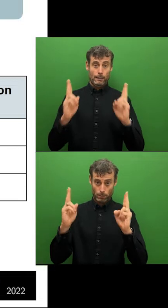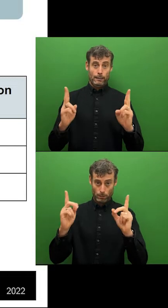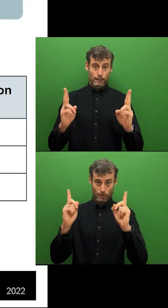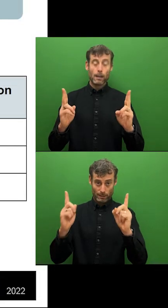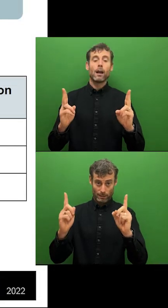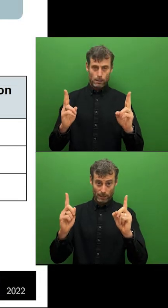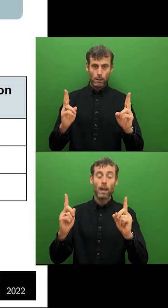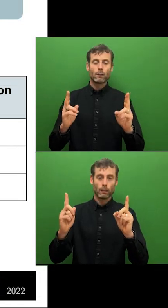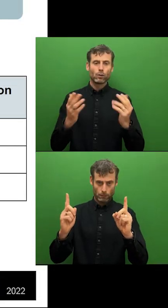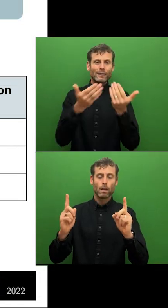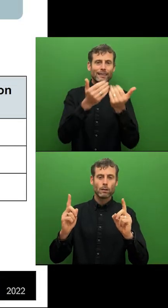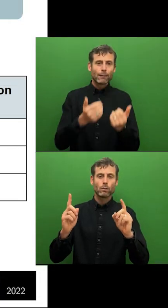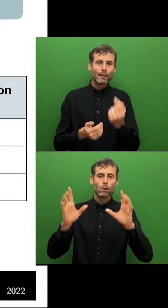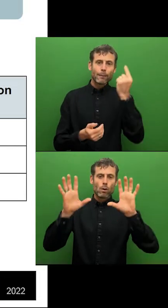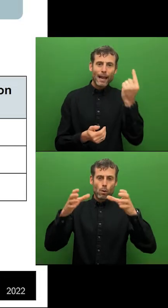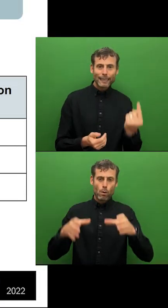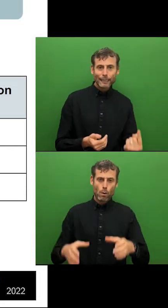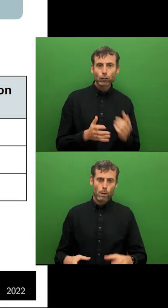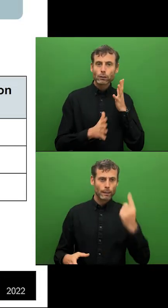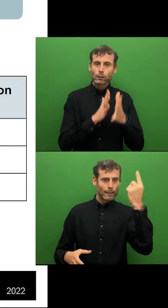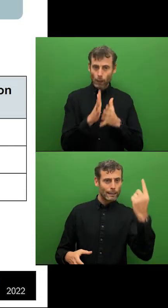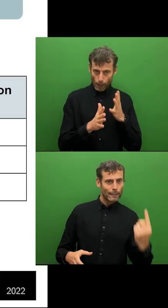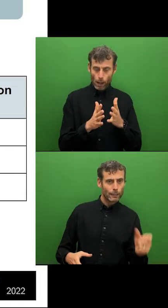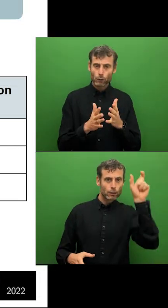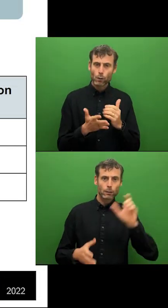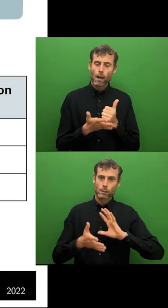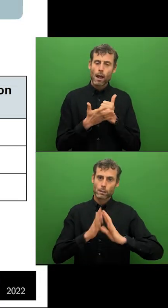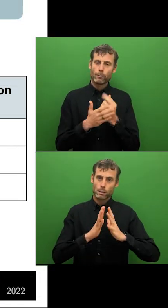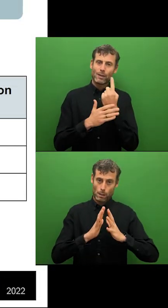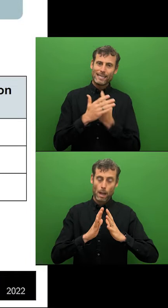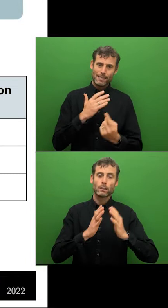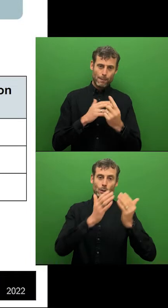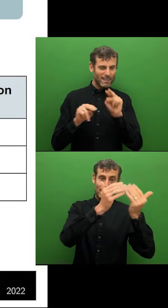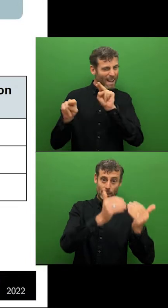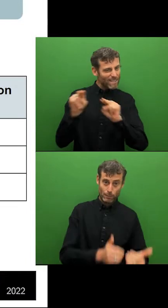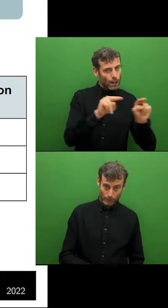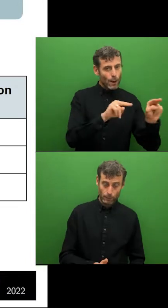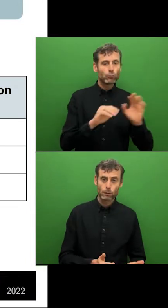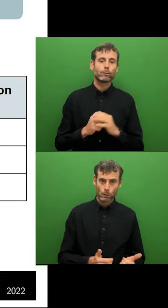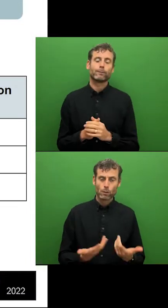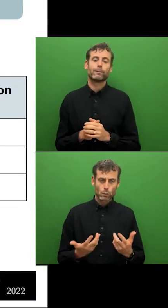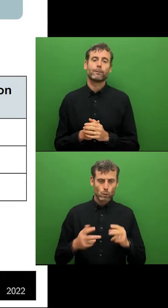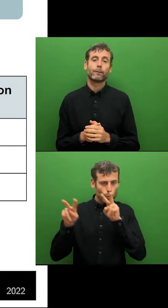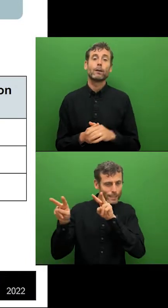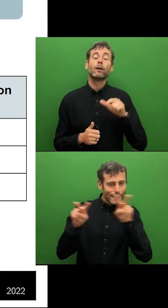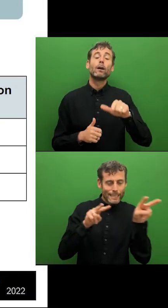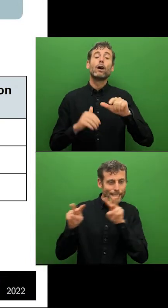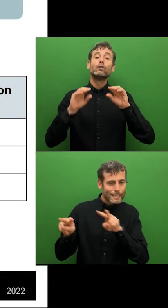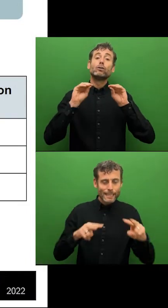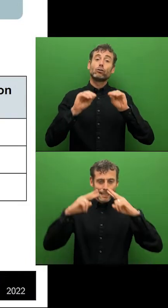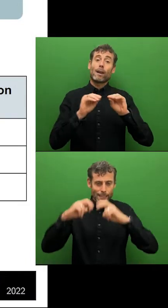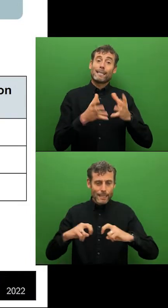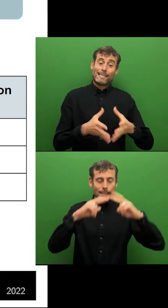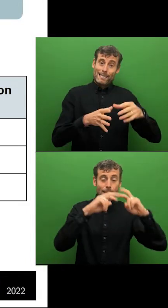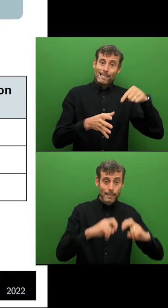segments are then split by signer, allowing for signer-independent evaluation on the validation and test sets. The